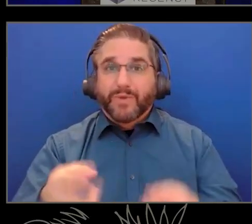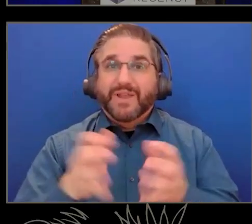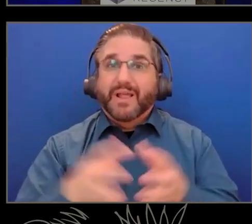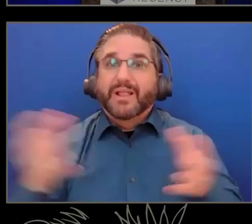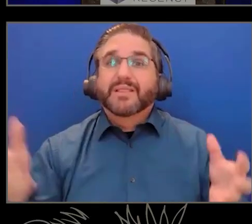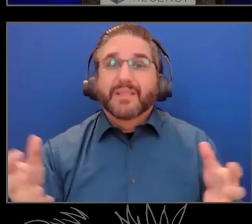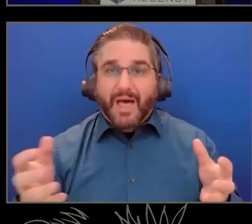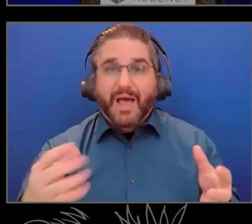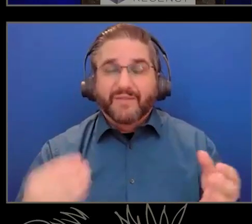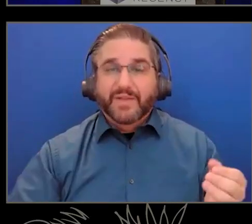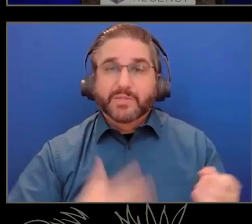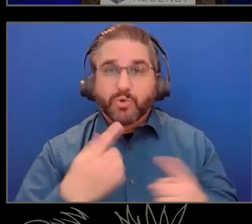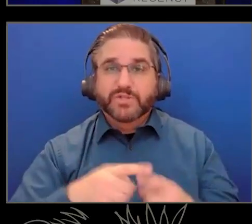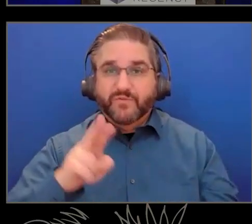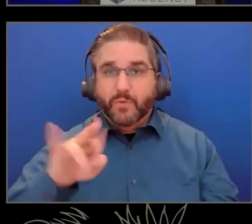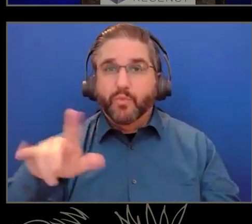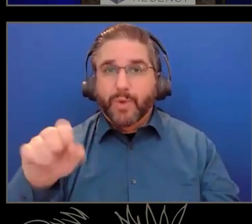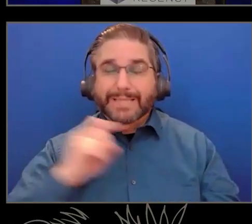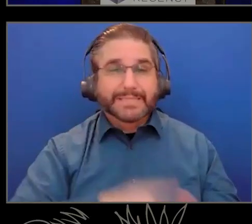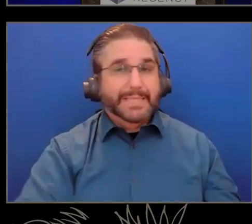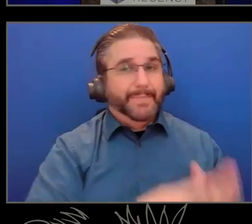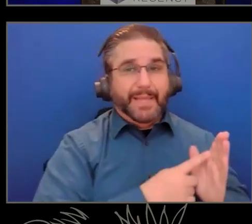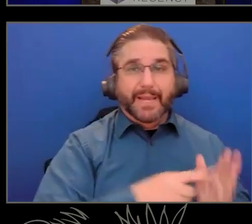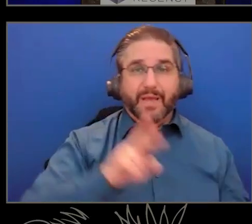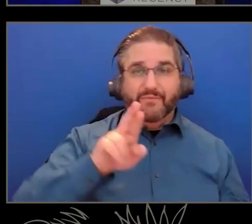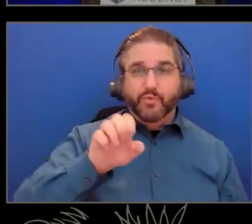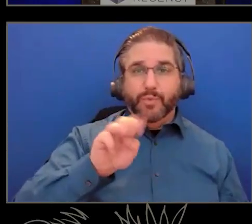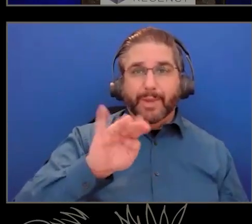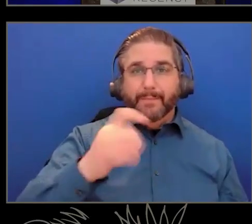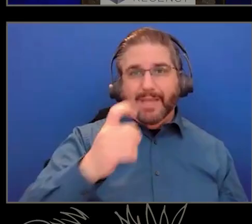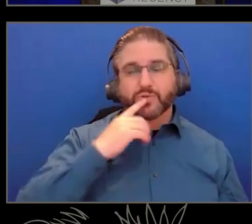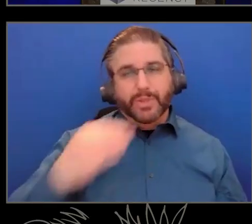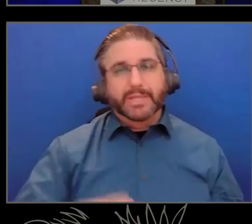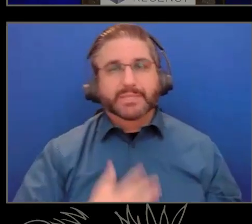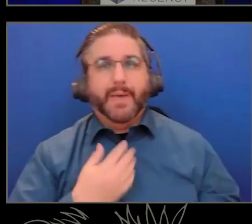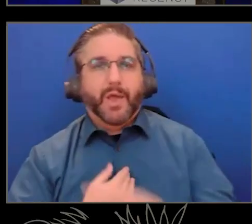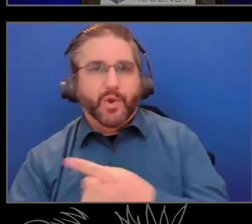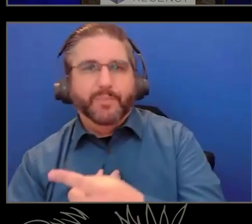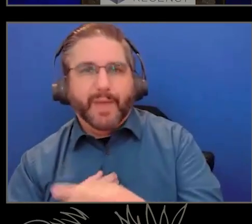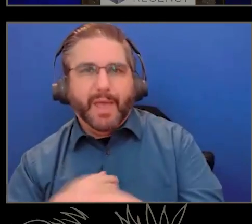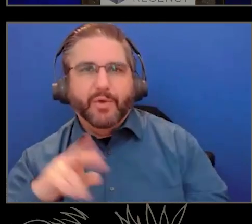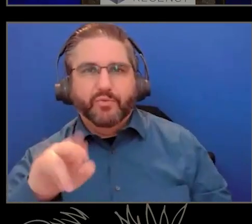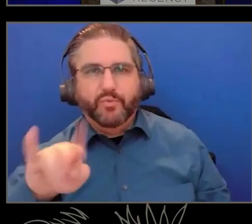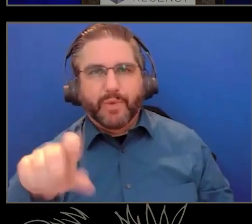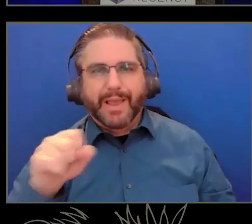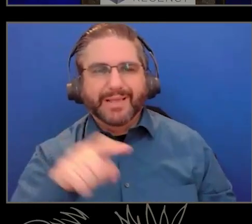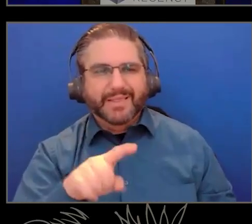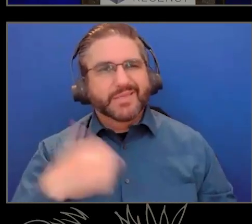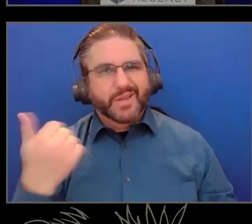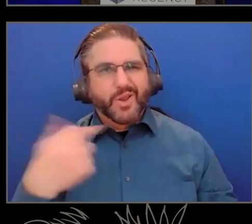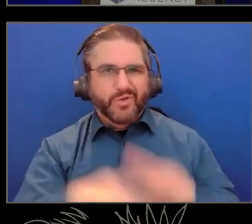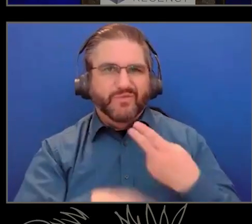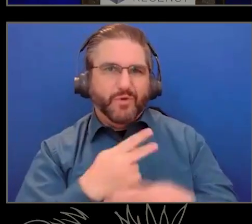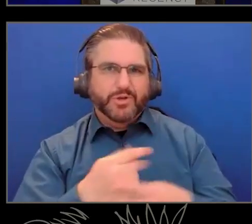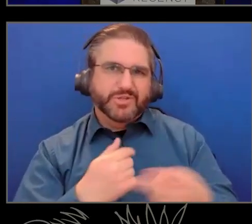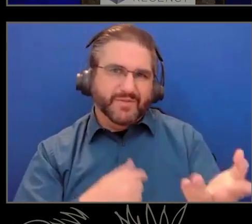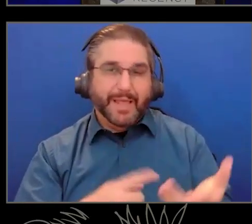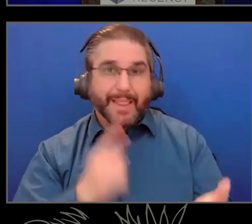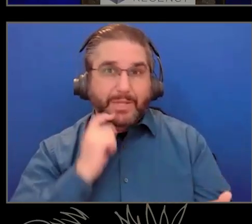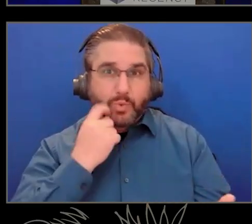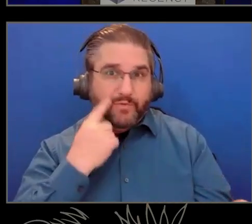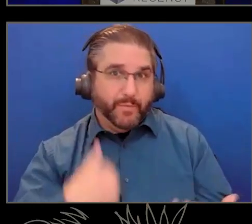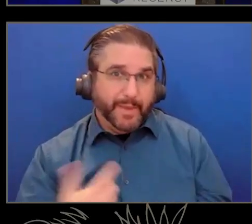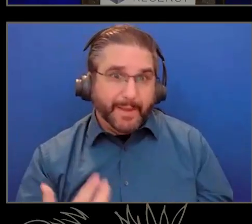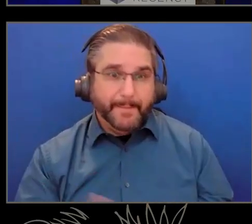Rails since the very, very beginning of Remix. It's really been inspired by Rails, so this is just like yet another version of that, which is really cool to me.